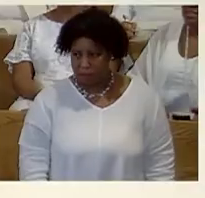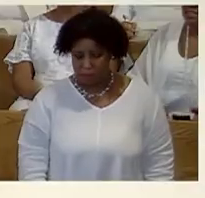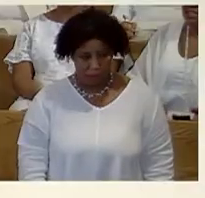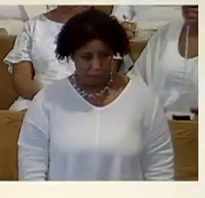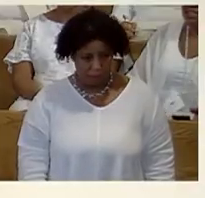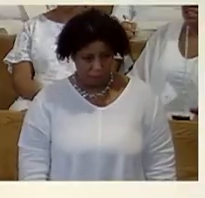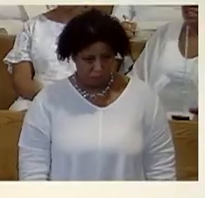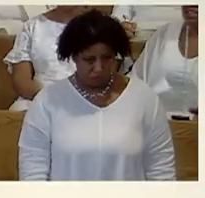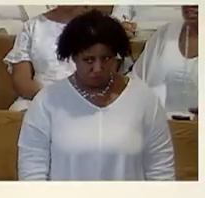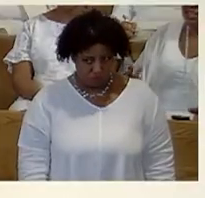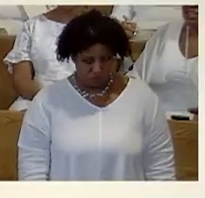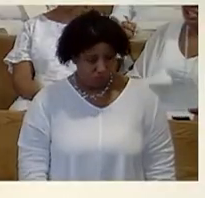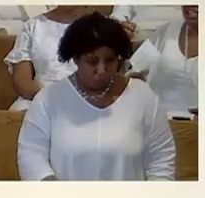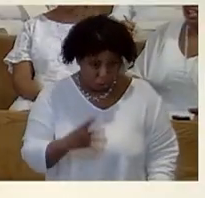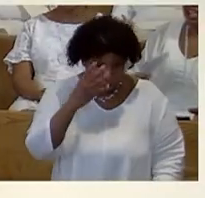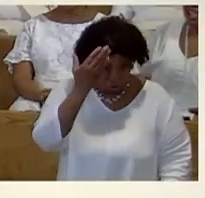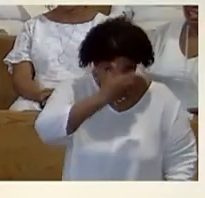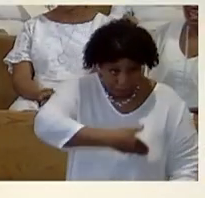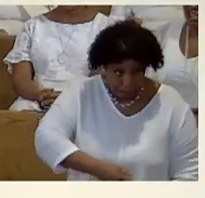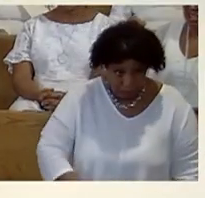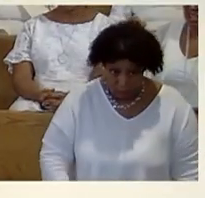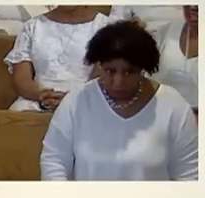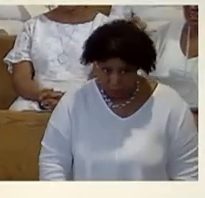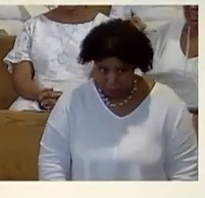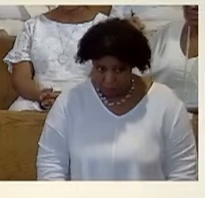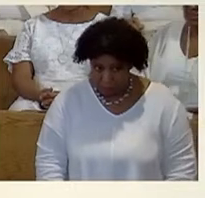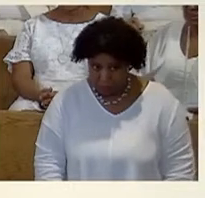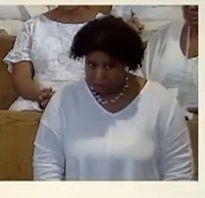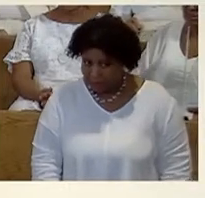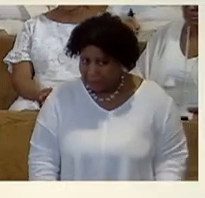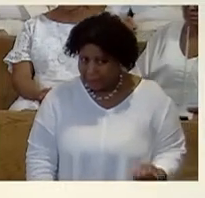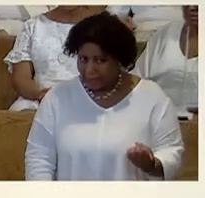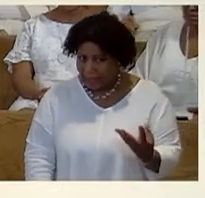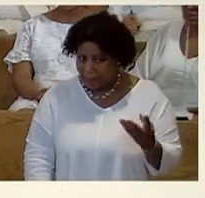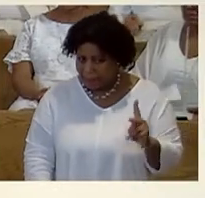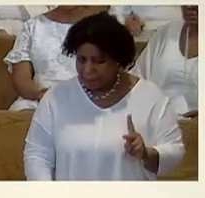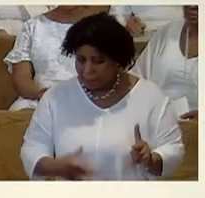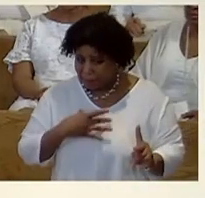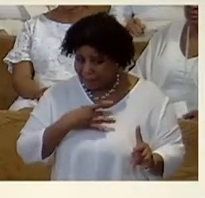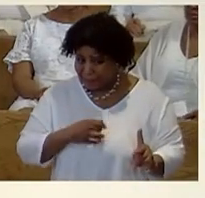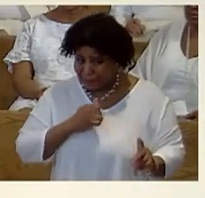Y'all ain't get it. I don't know how many people like suffering.